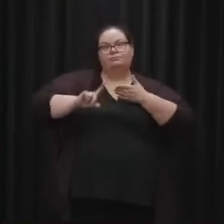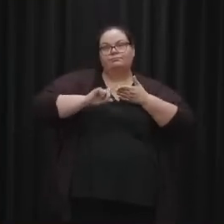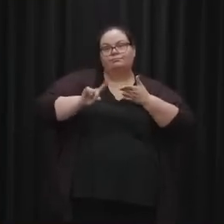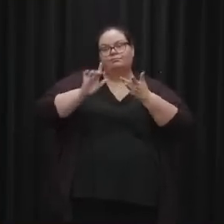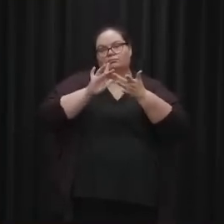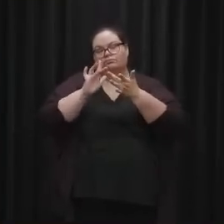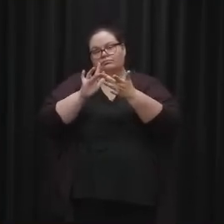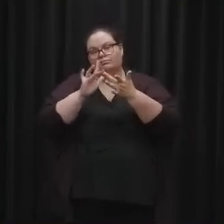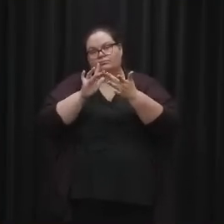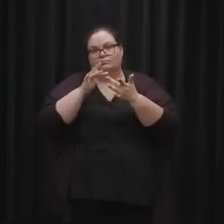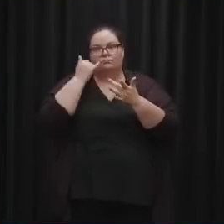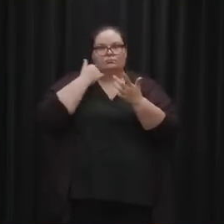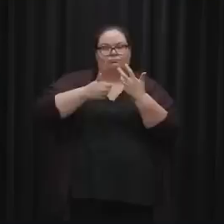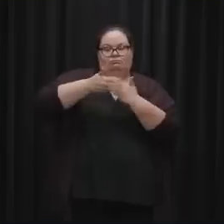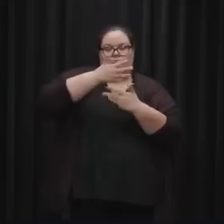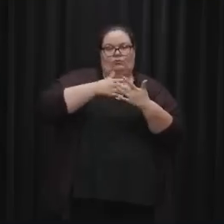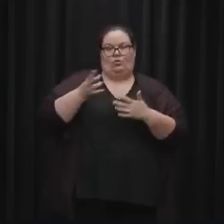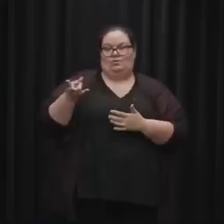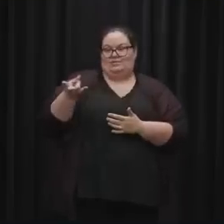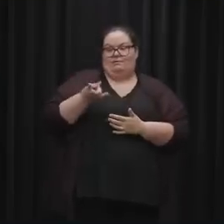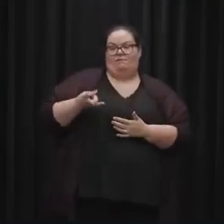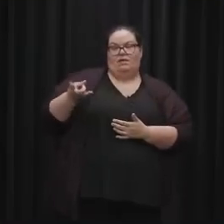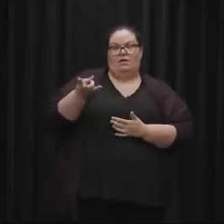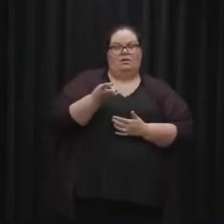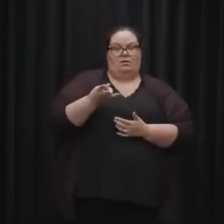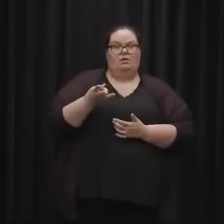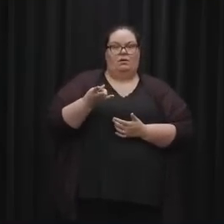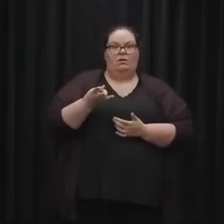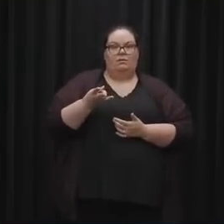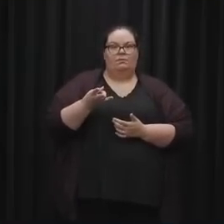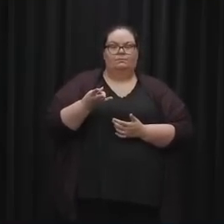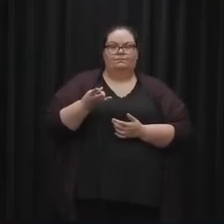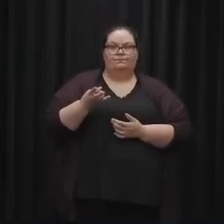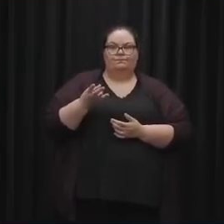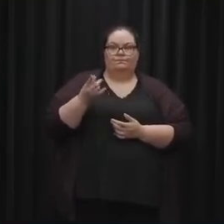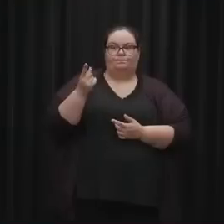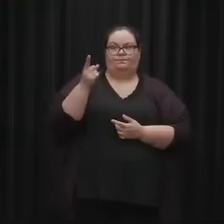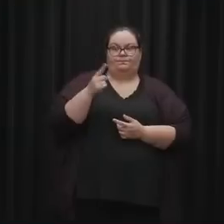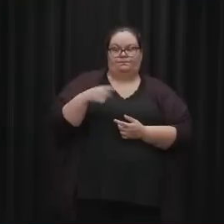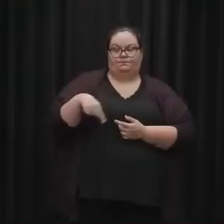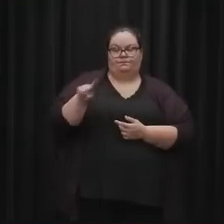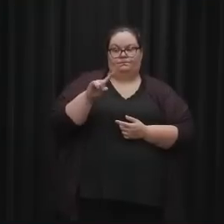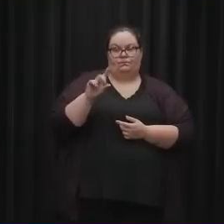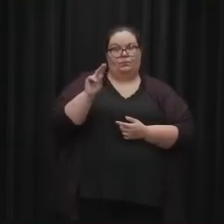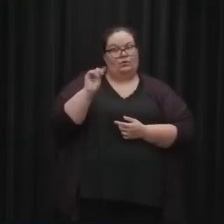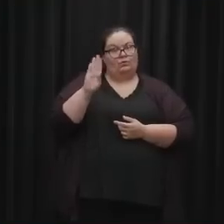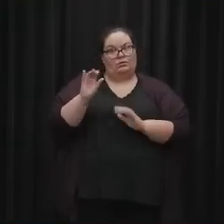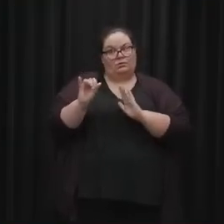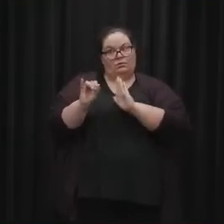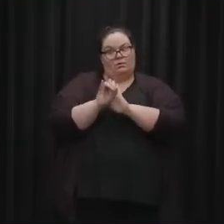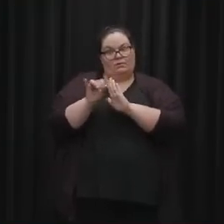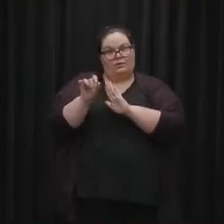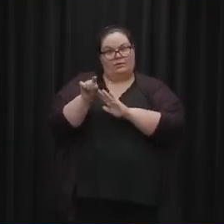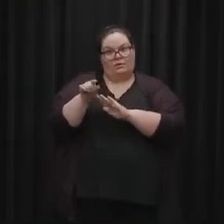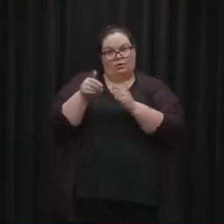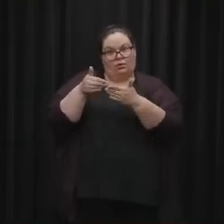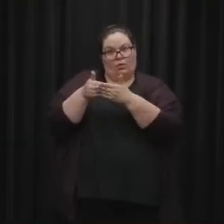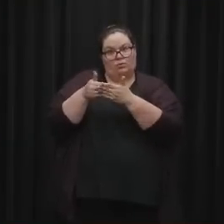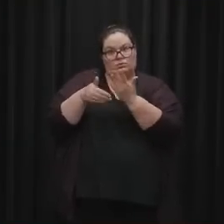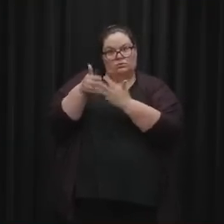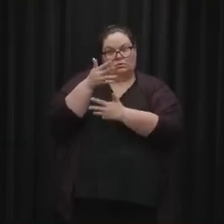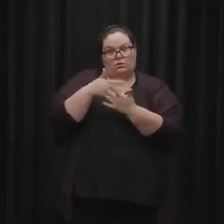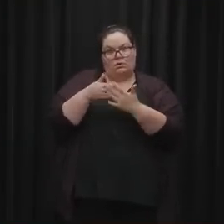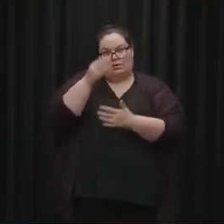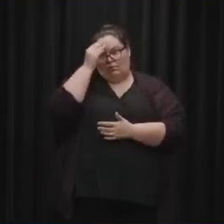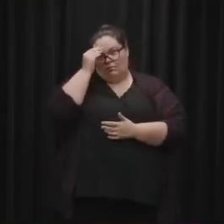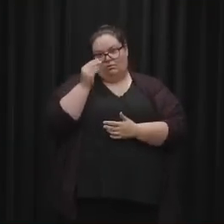tracing close contacts of those original 7 cases. And so if the New Brunswickers were identified as close contacts, they would have